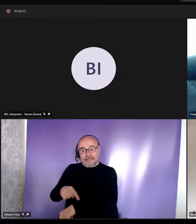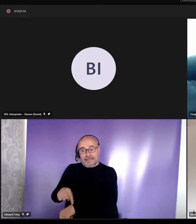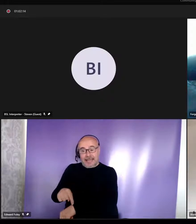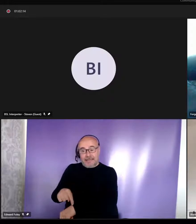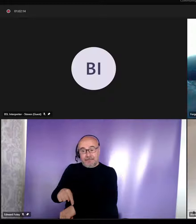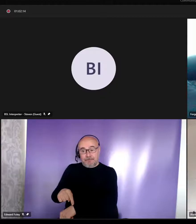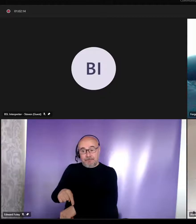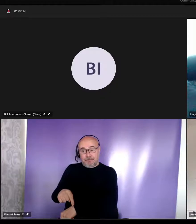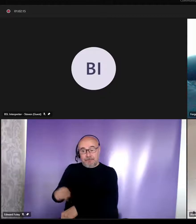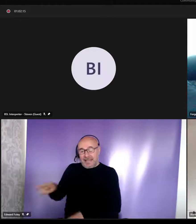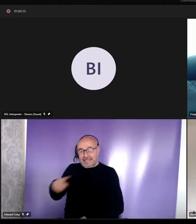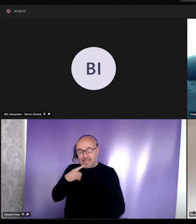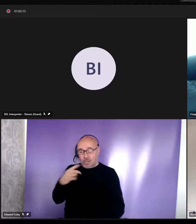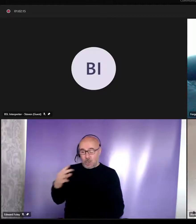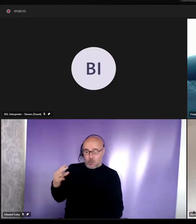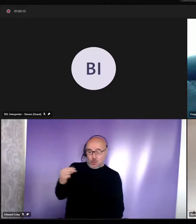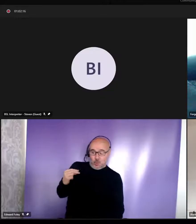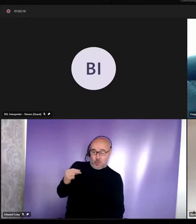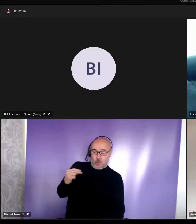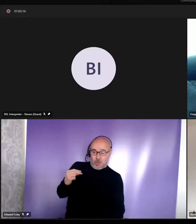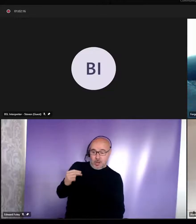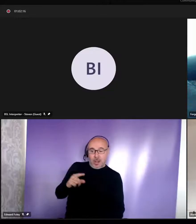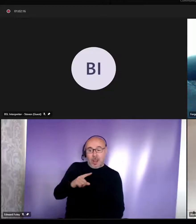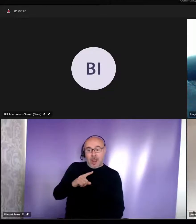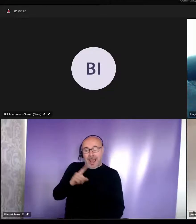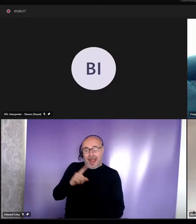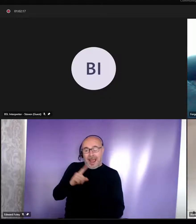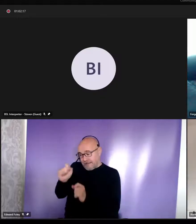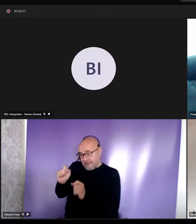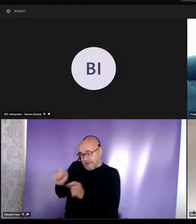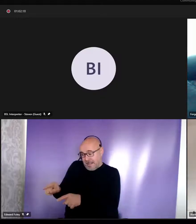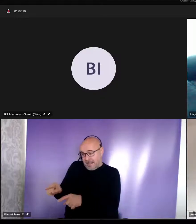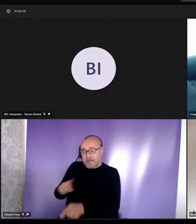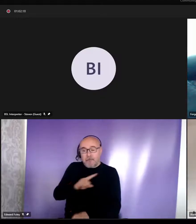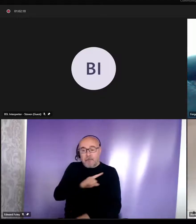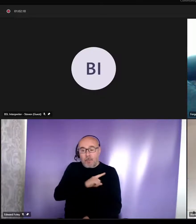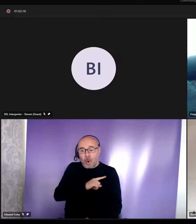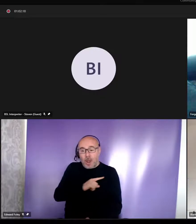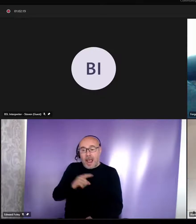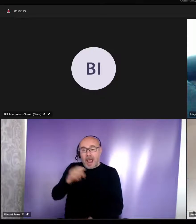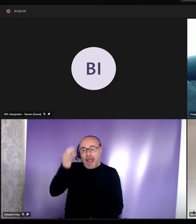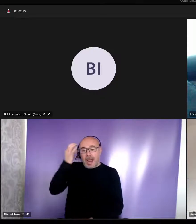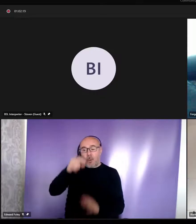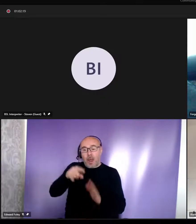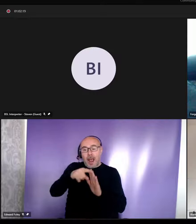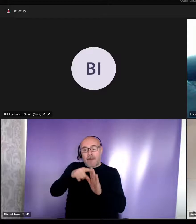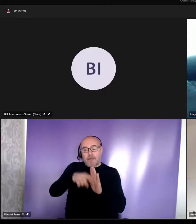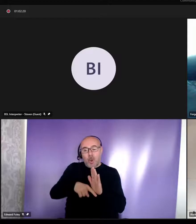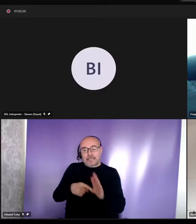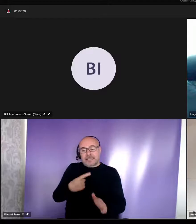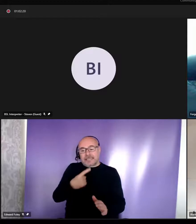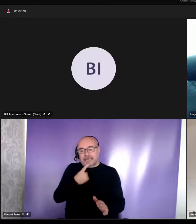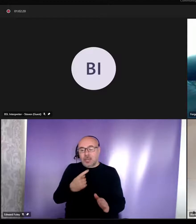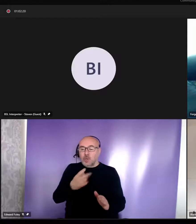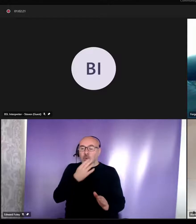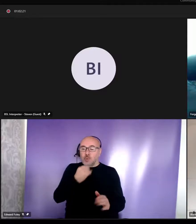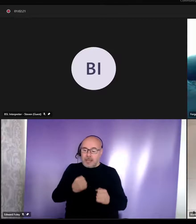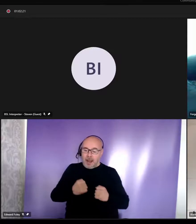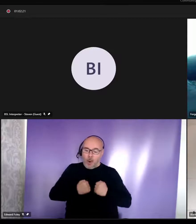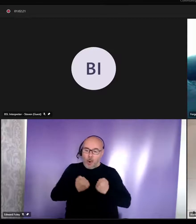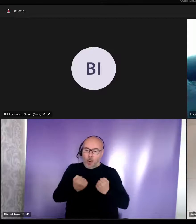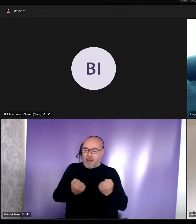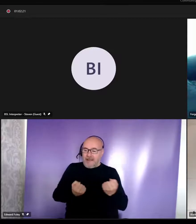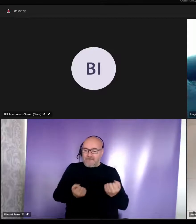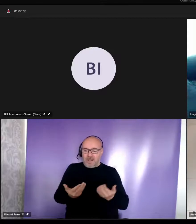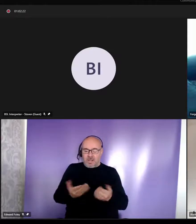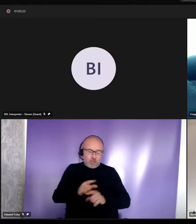for not taking the lift, because the council policy had changed that they couldn't use private vehicles, they had to use the pool cars. So I think